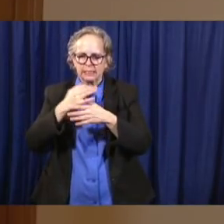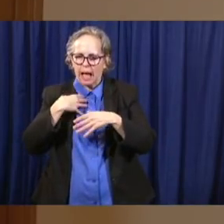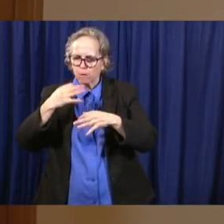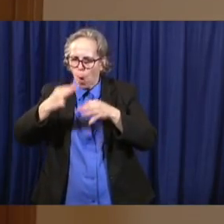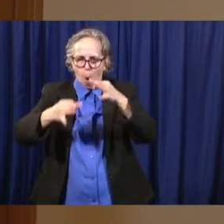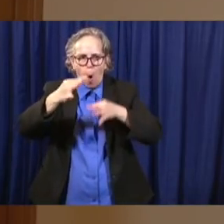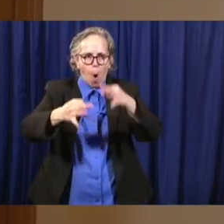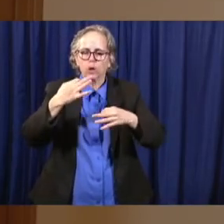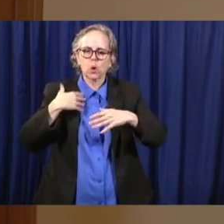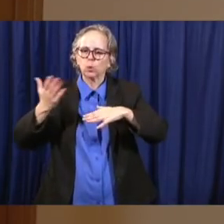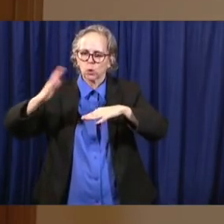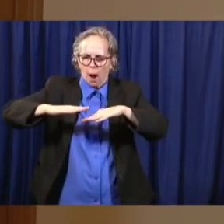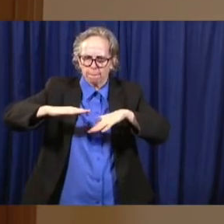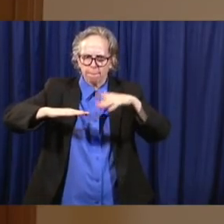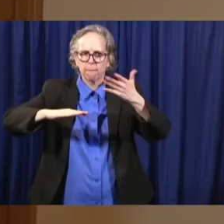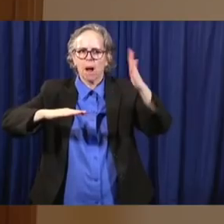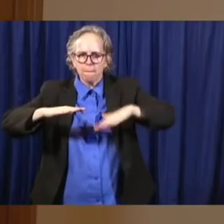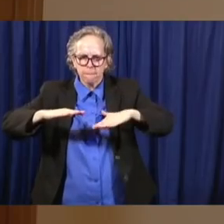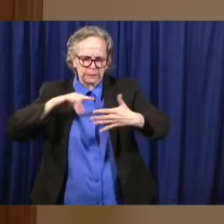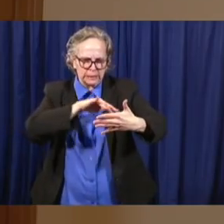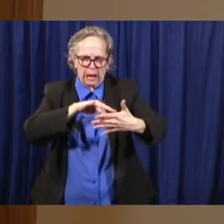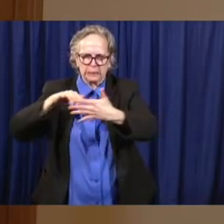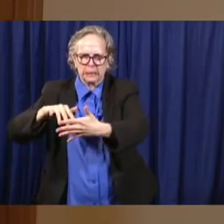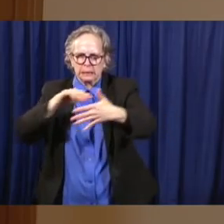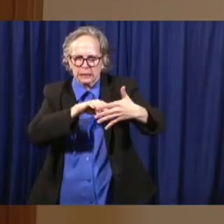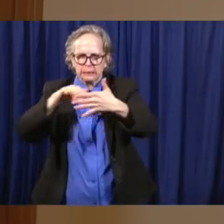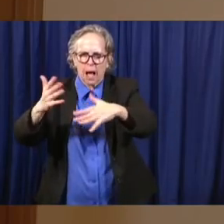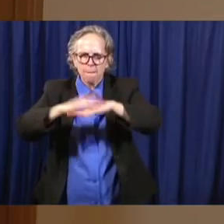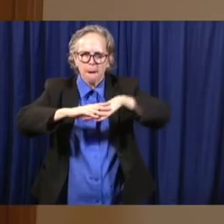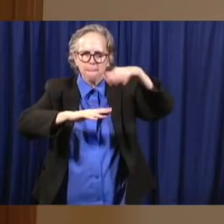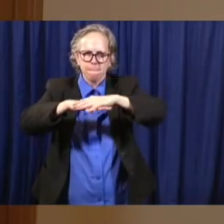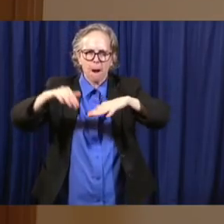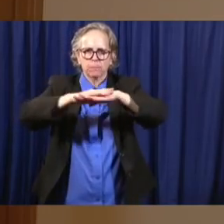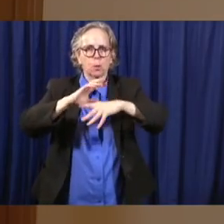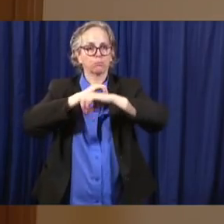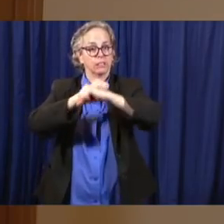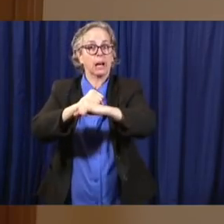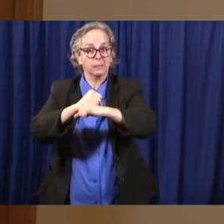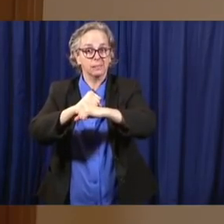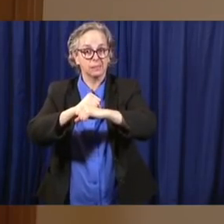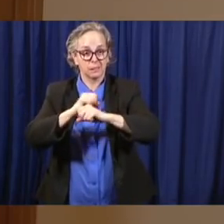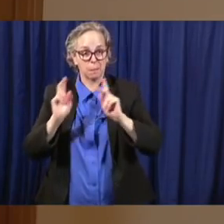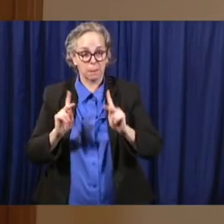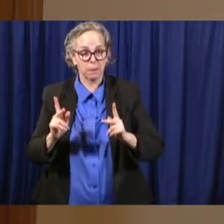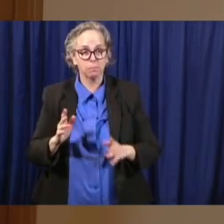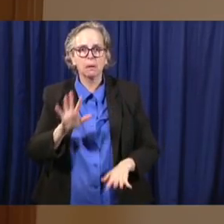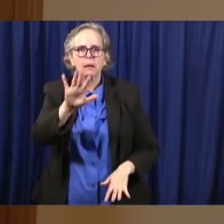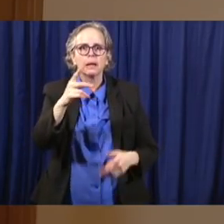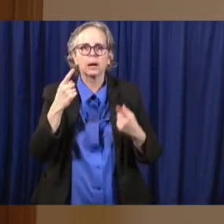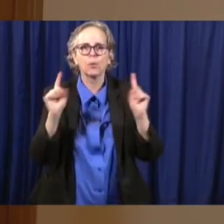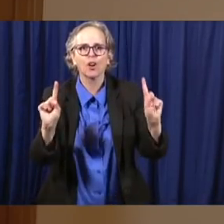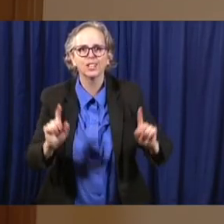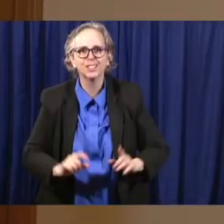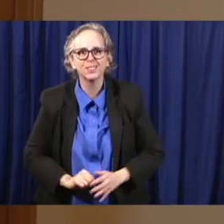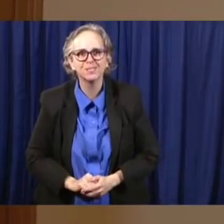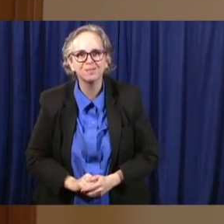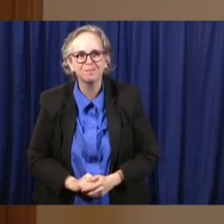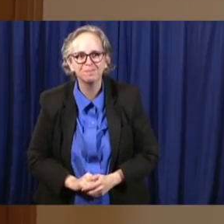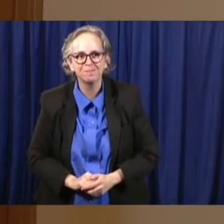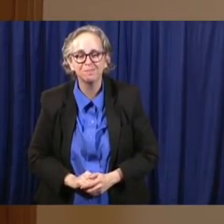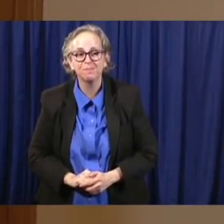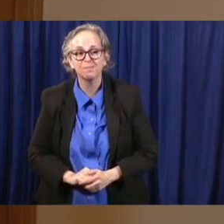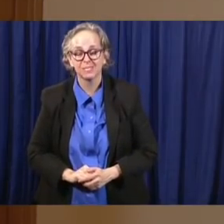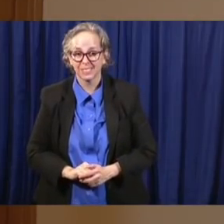now know here in Ohio and around the world is it truly works. But it's so important for us to think about this when we think